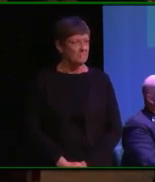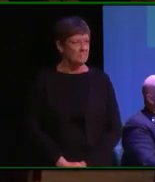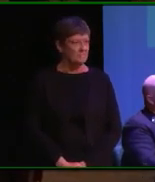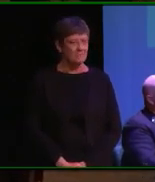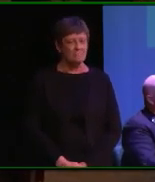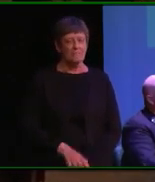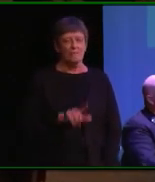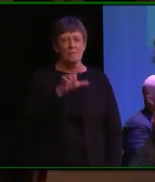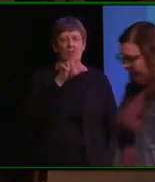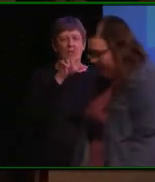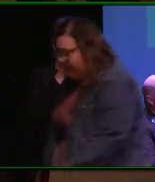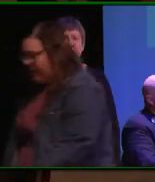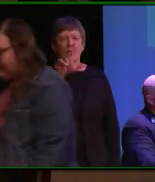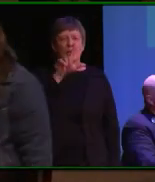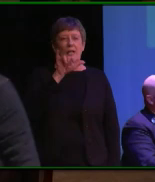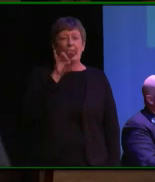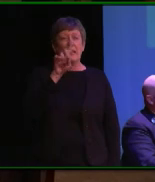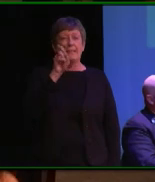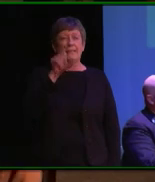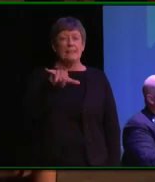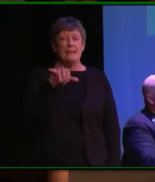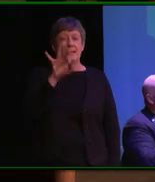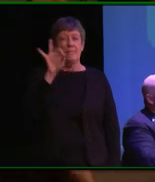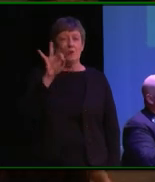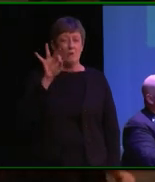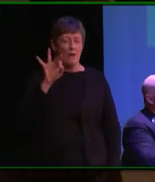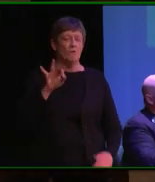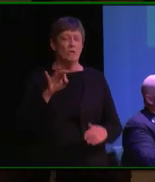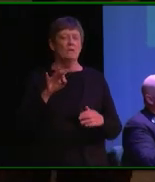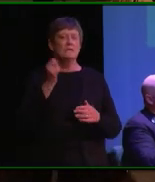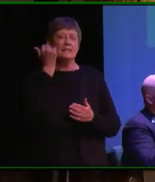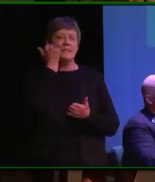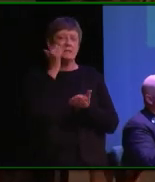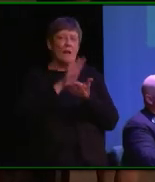Lindsay Ferreira, Dental Hygiene Club.